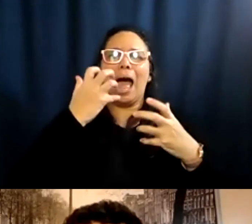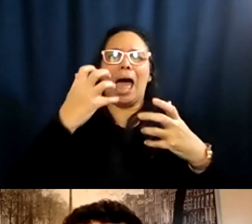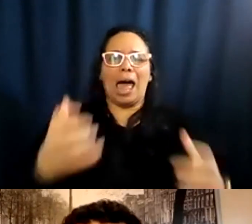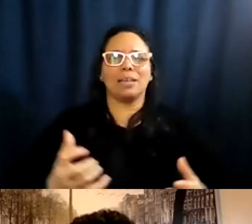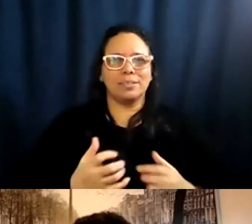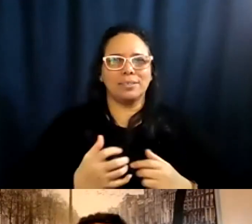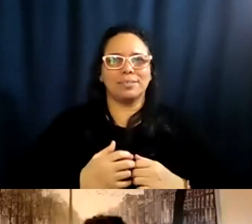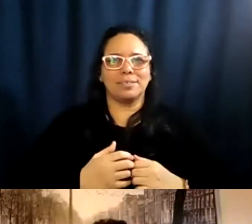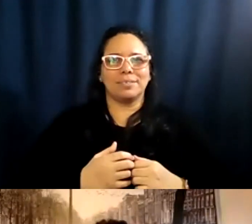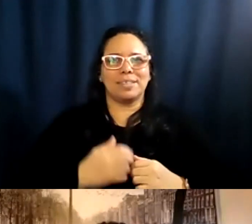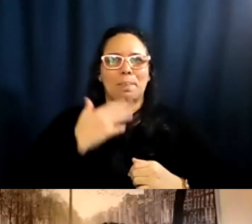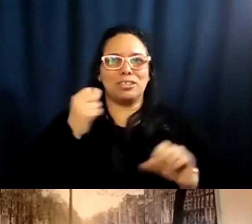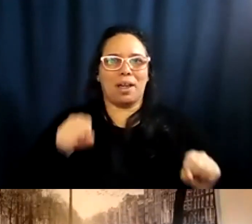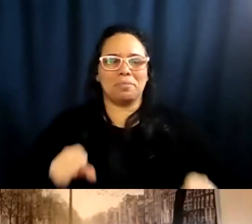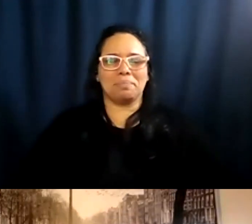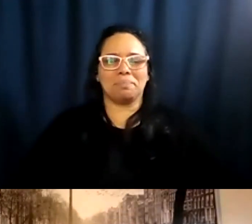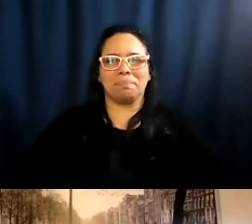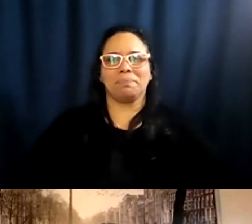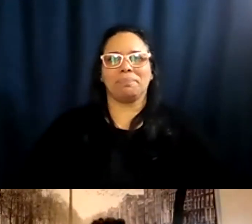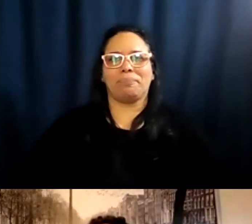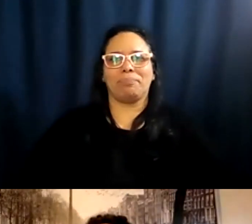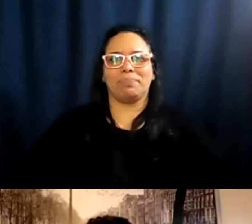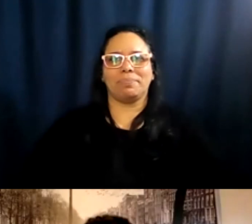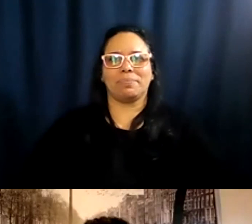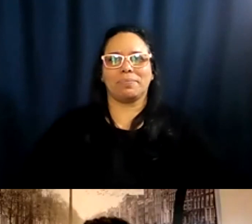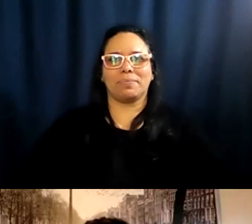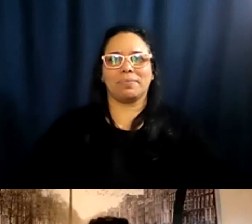All right, ready? It is